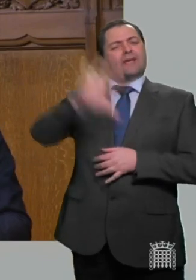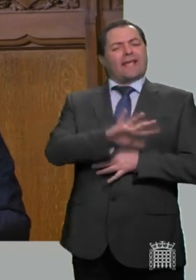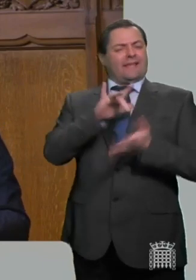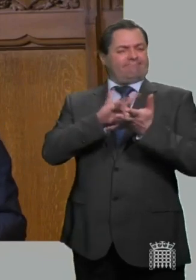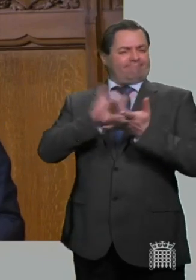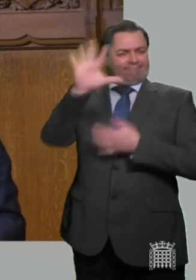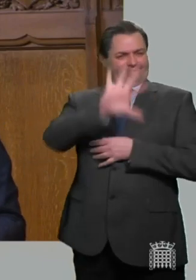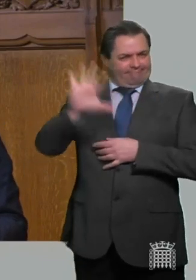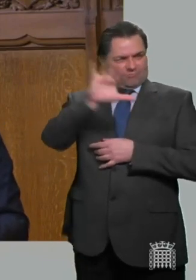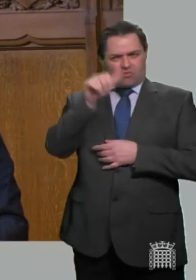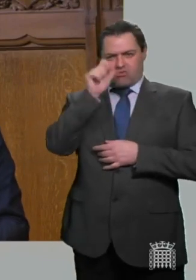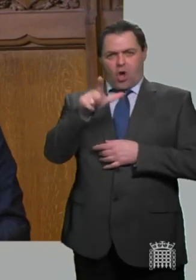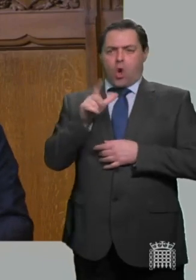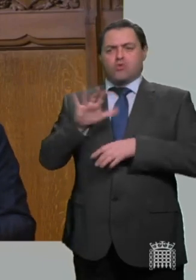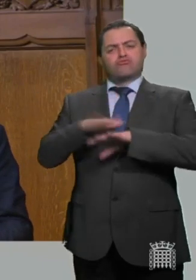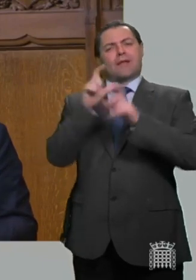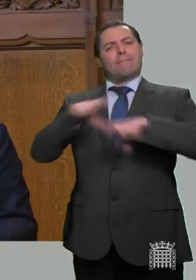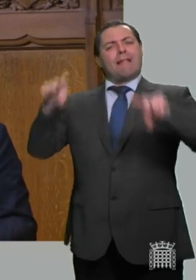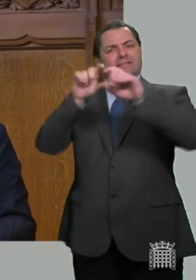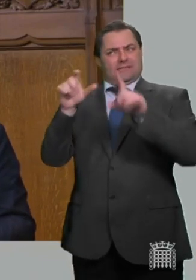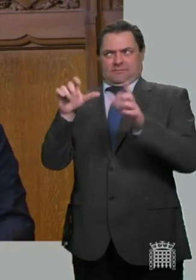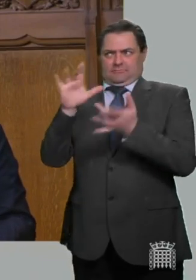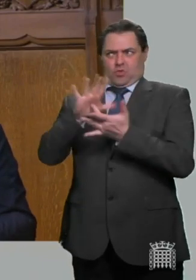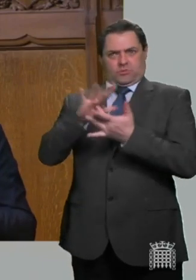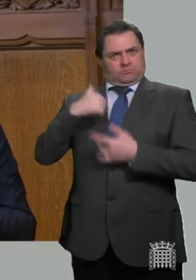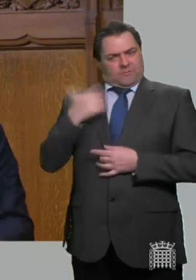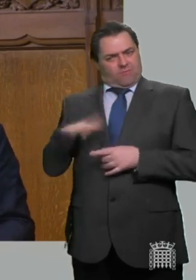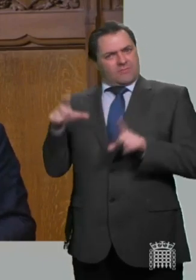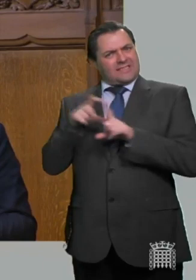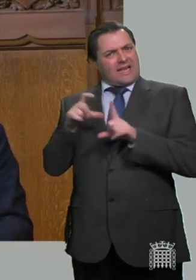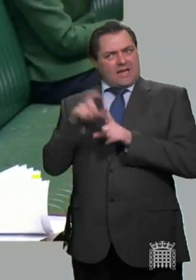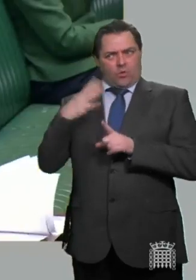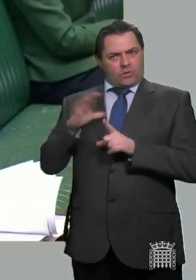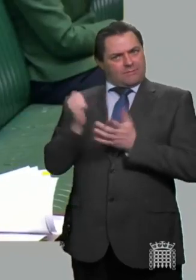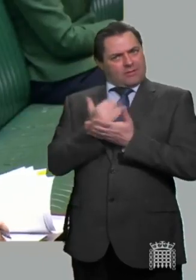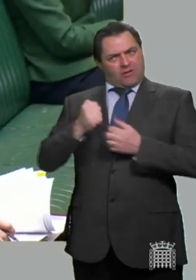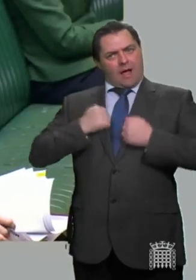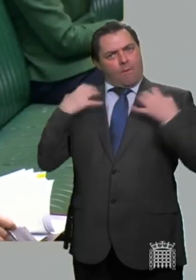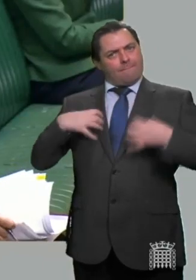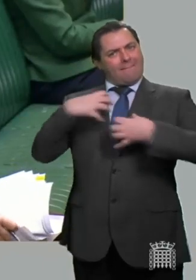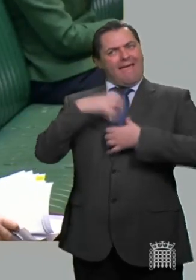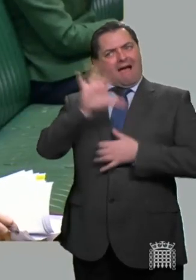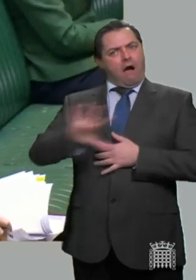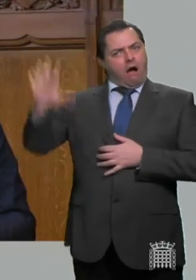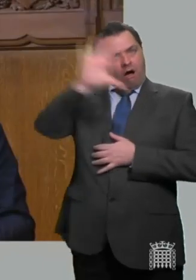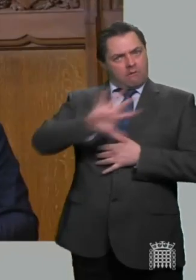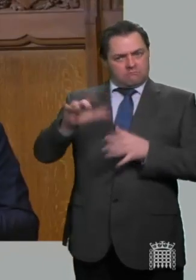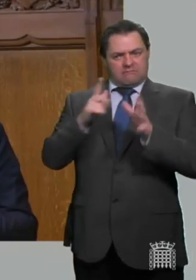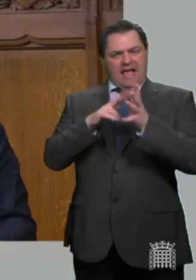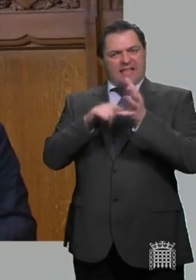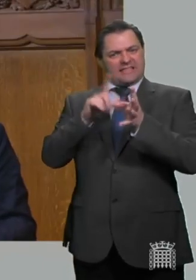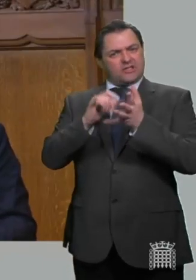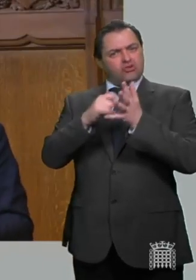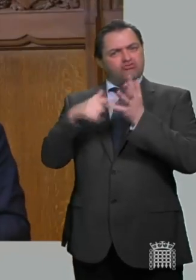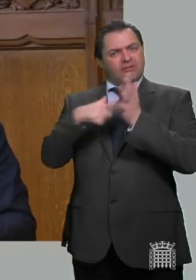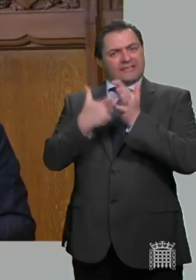Will he make sure that Dudley Council and our Mayor, Andy Street, have the powers and the resources they need to ensure development is on